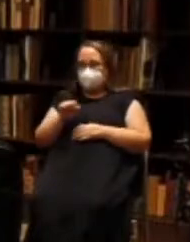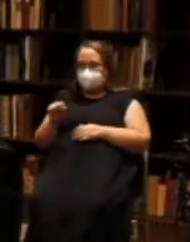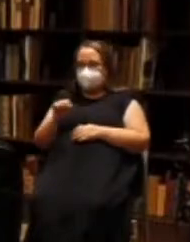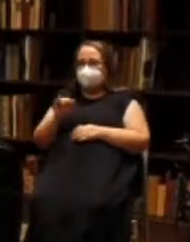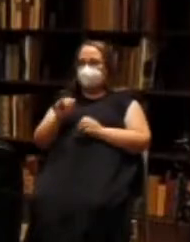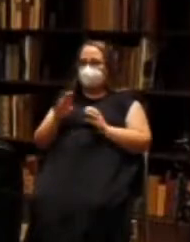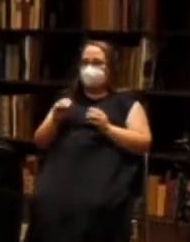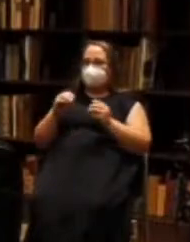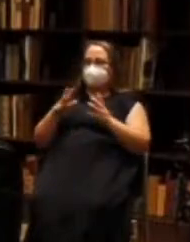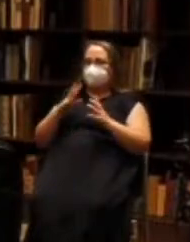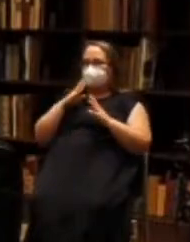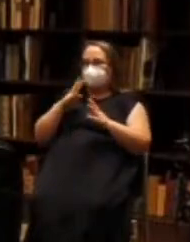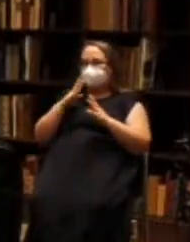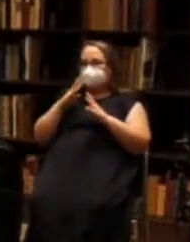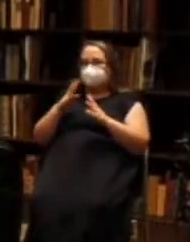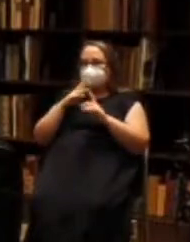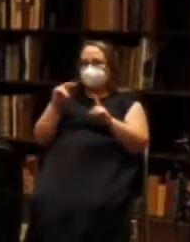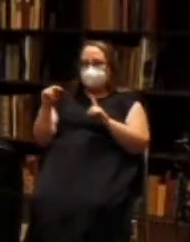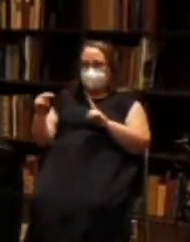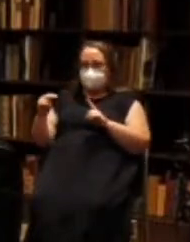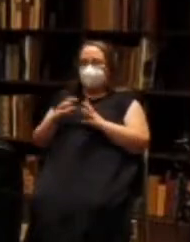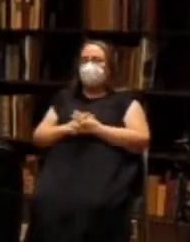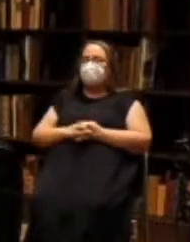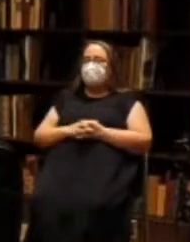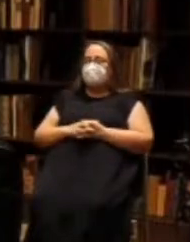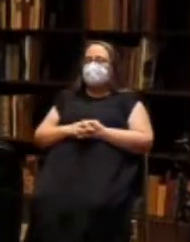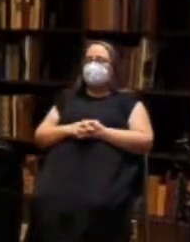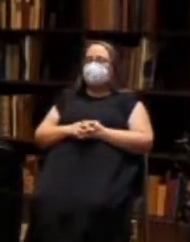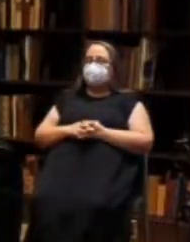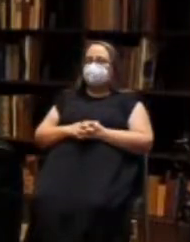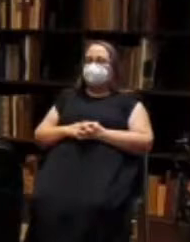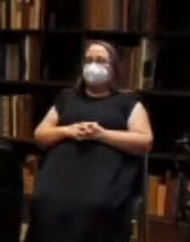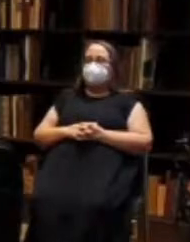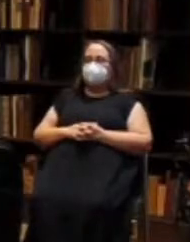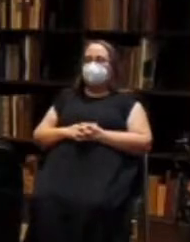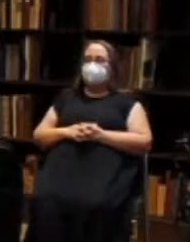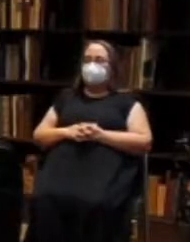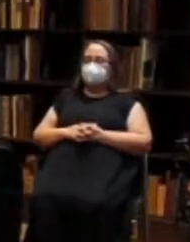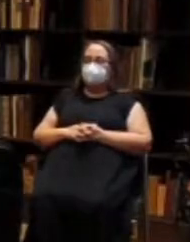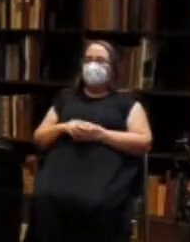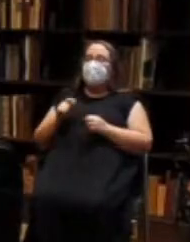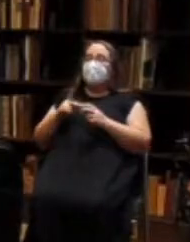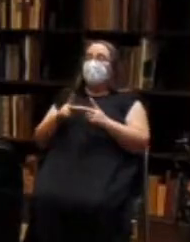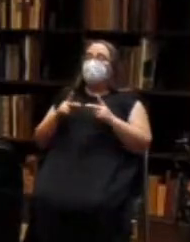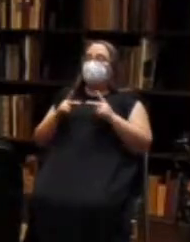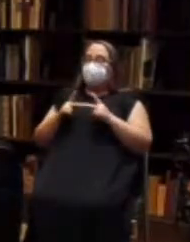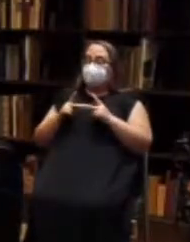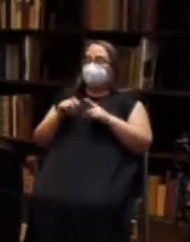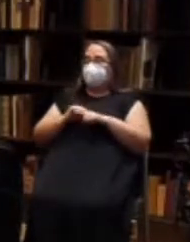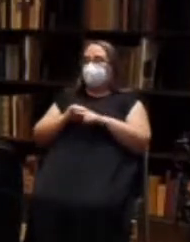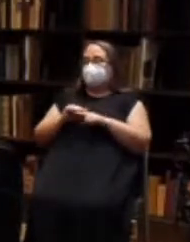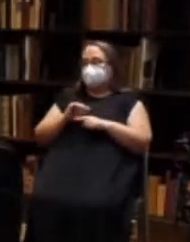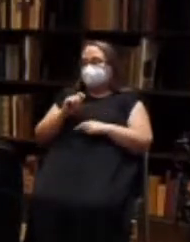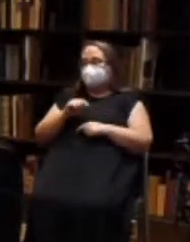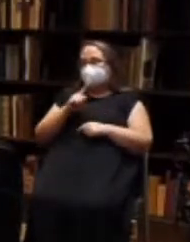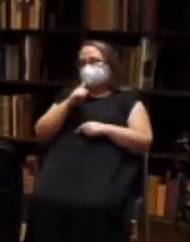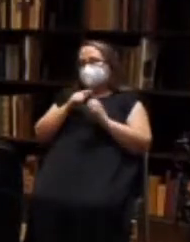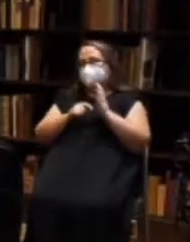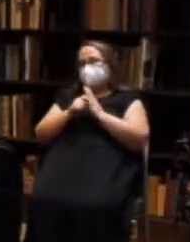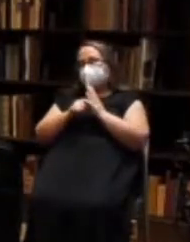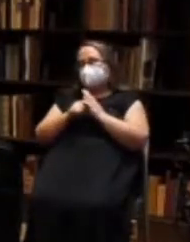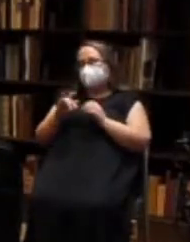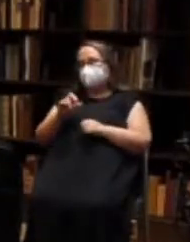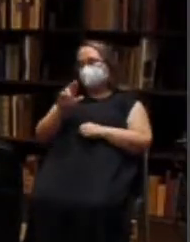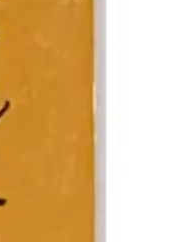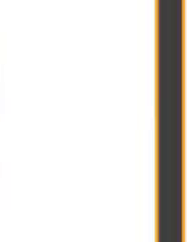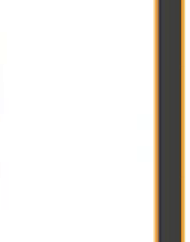that could give those voices a platform, right? So one place that he puts this into practice is this magazine Chicory,